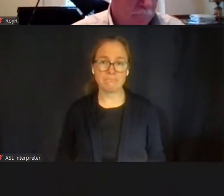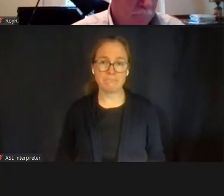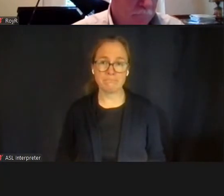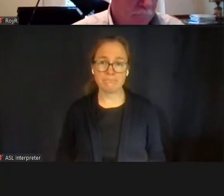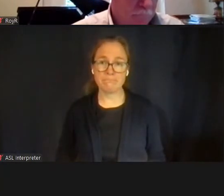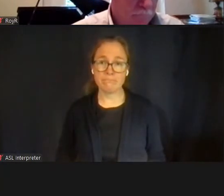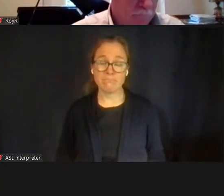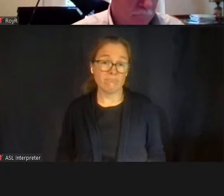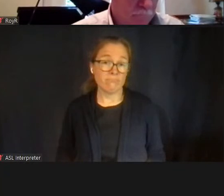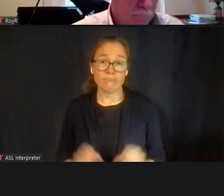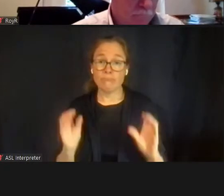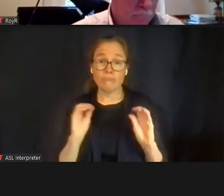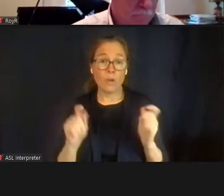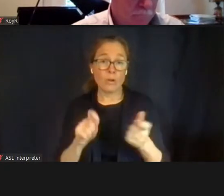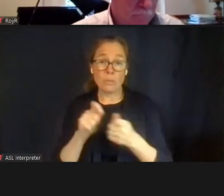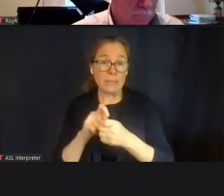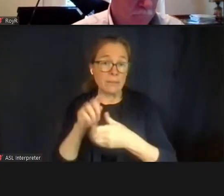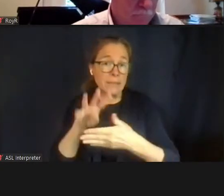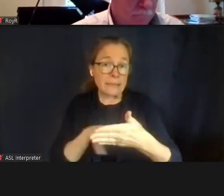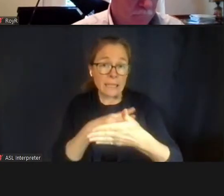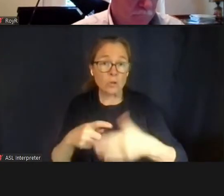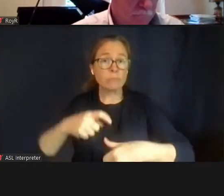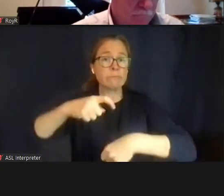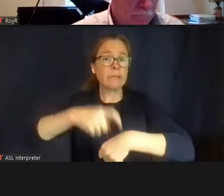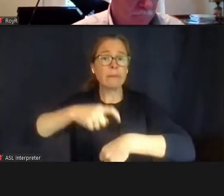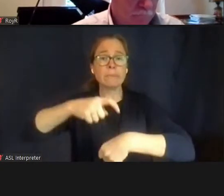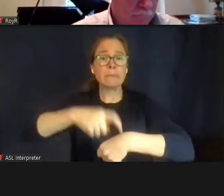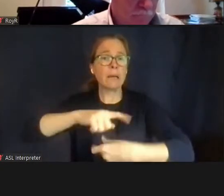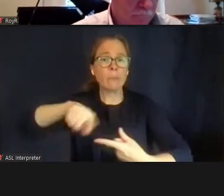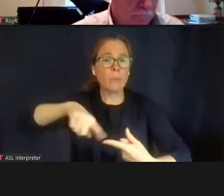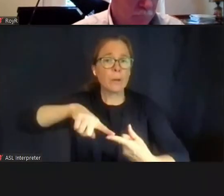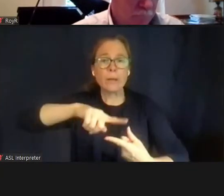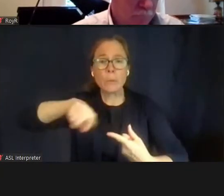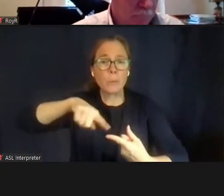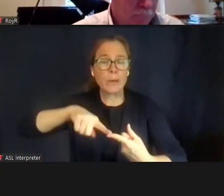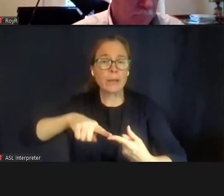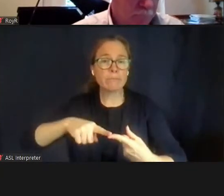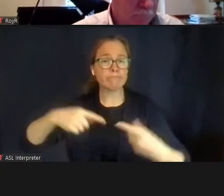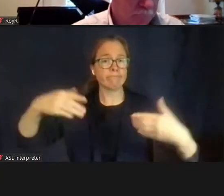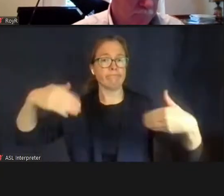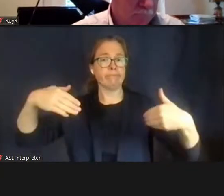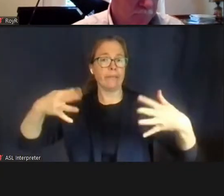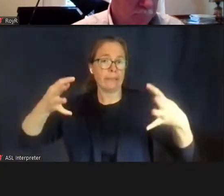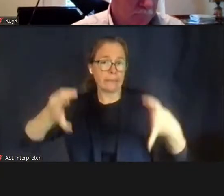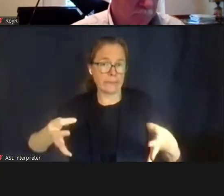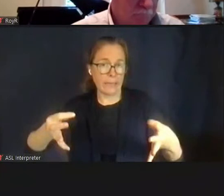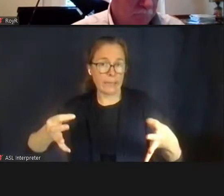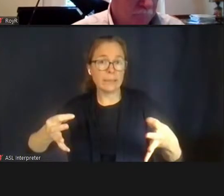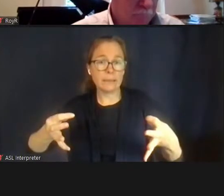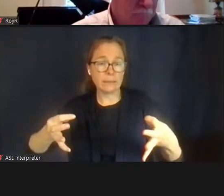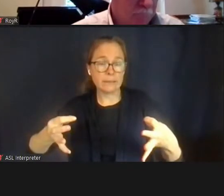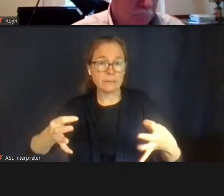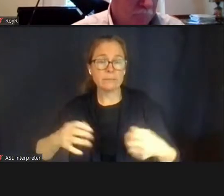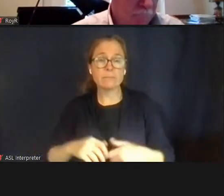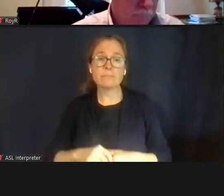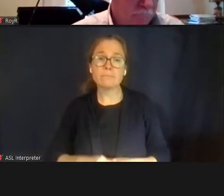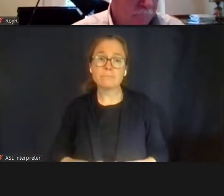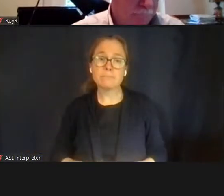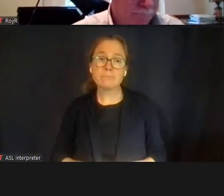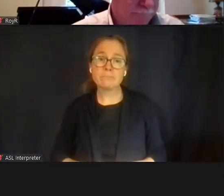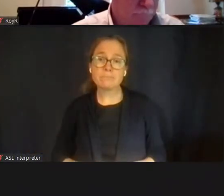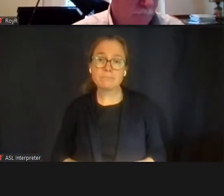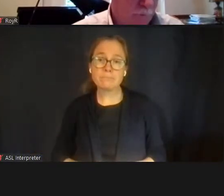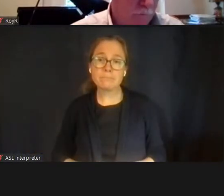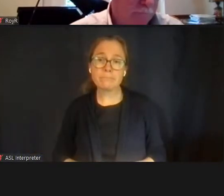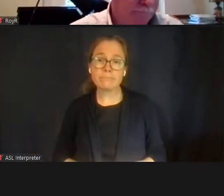firm timeline set up for when we're going to go about